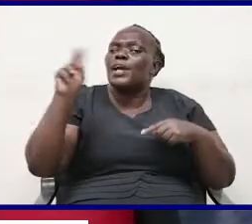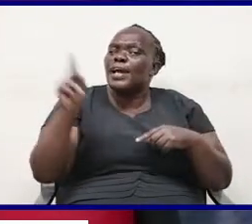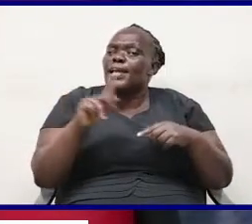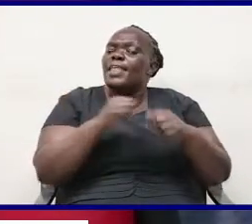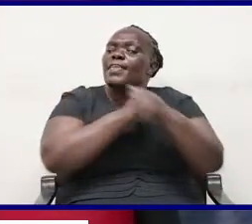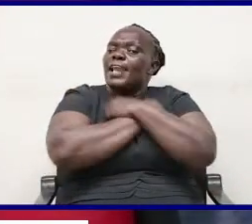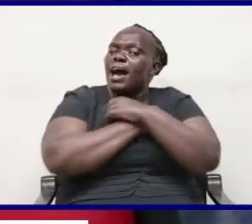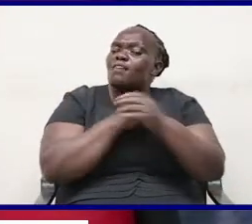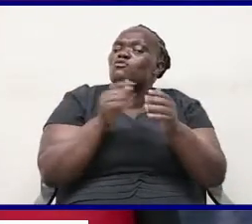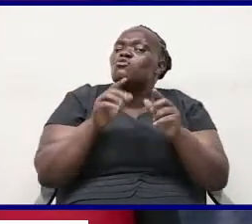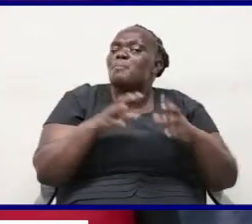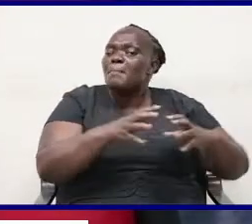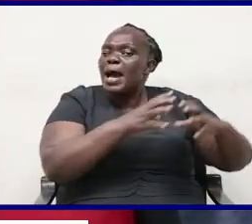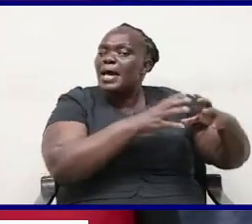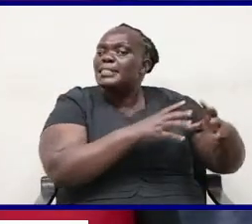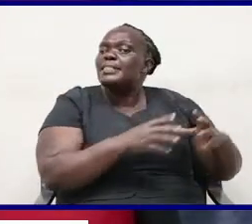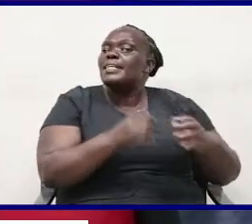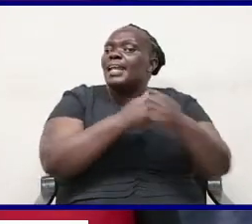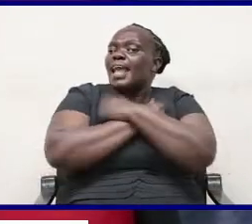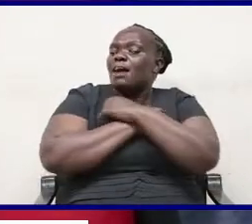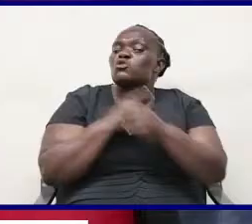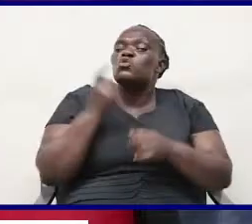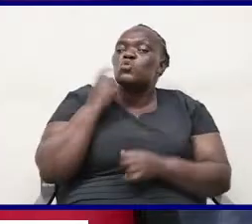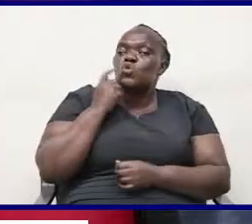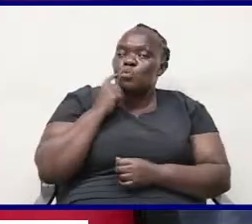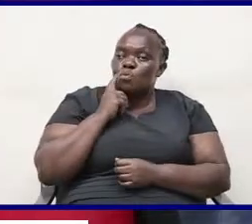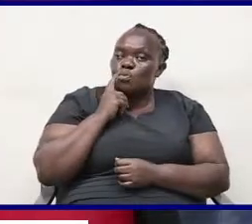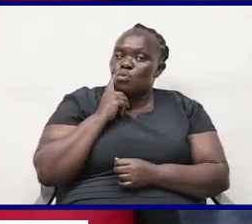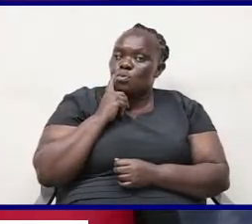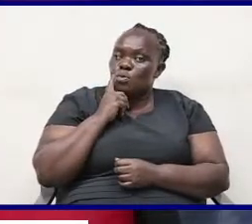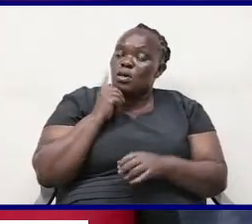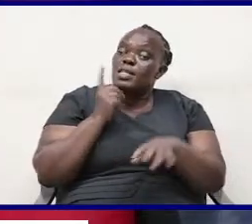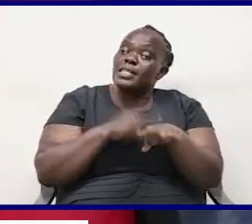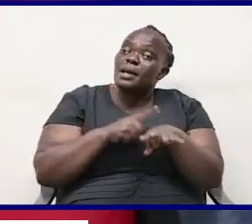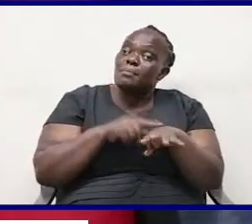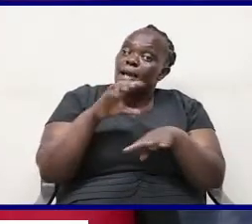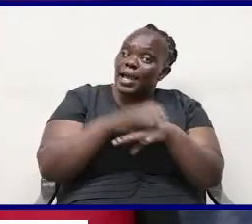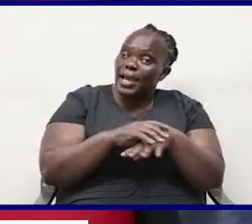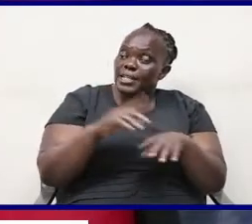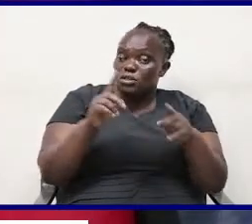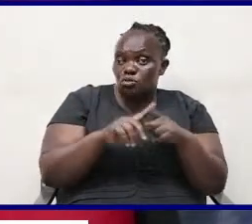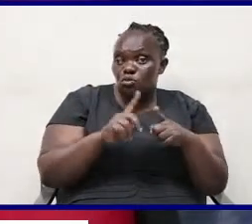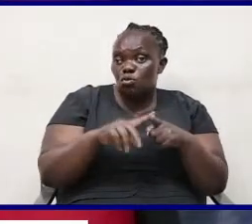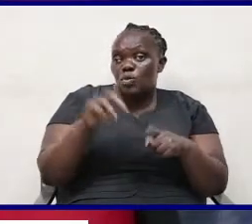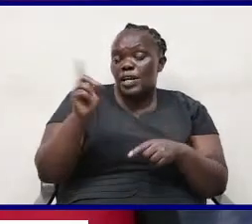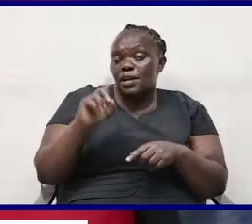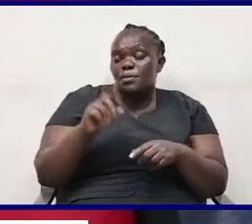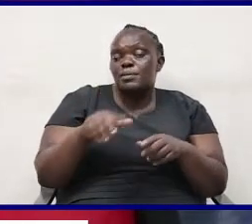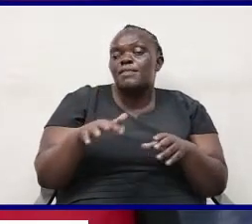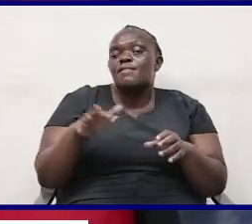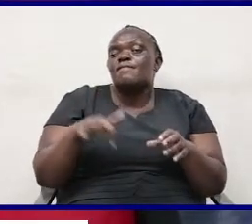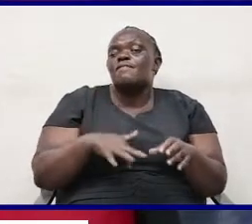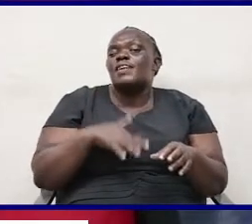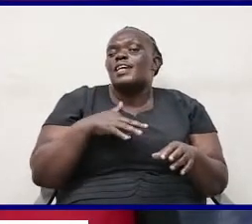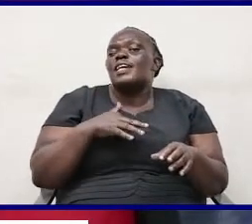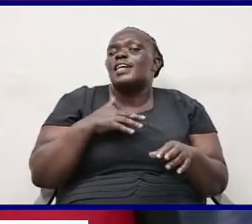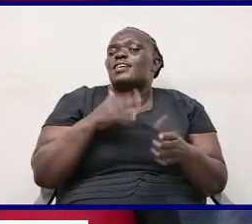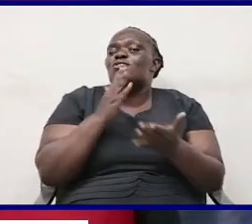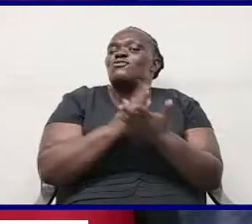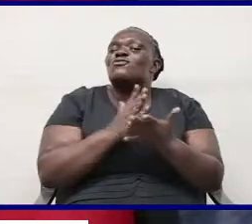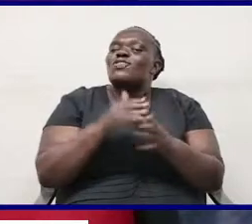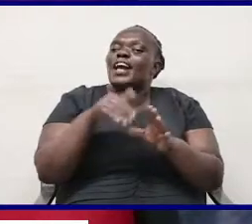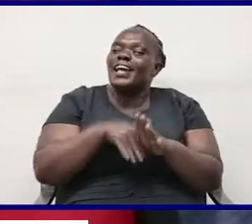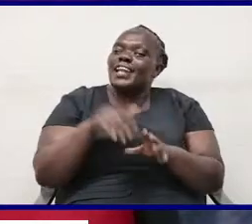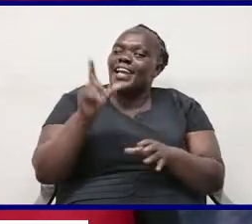they love to party. They love to shop. Yeah. And when they get to Nairobi, they feel they're already in London.